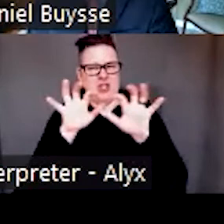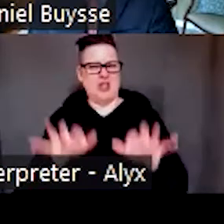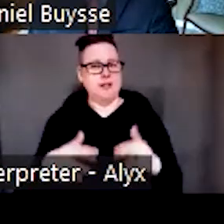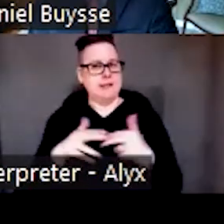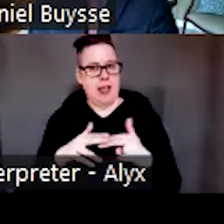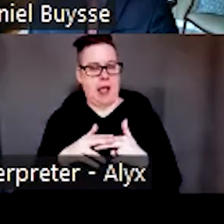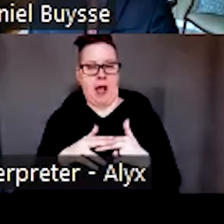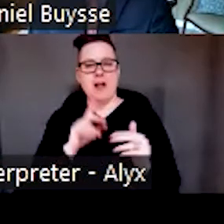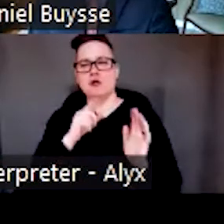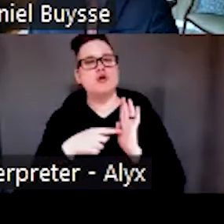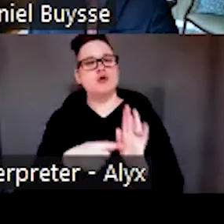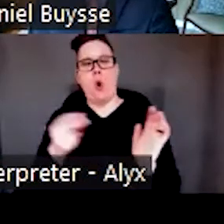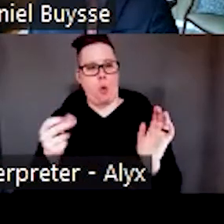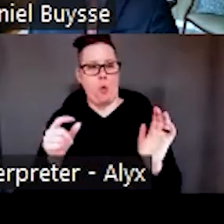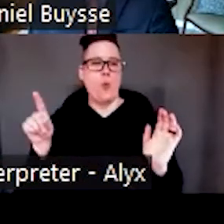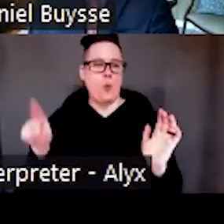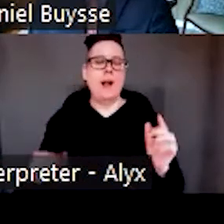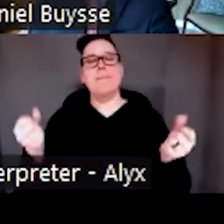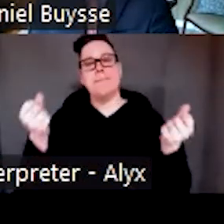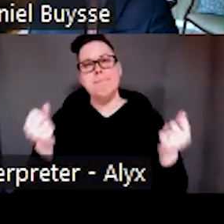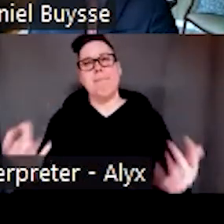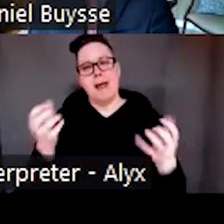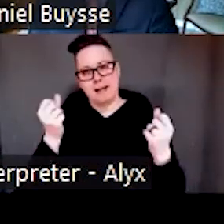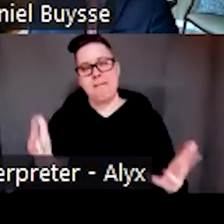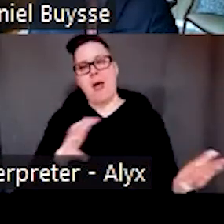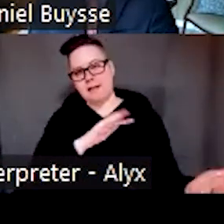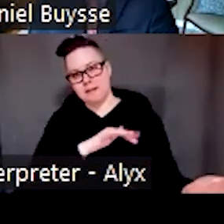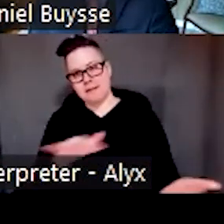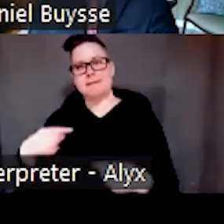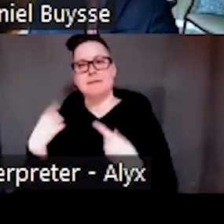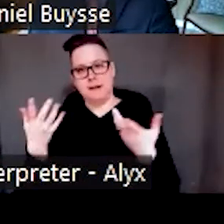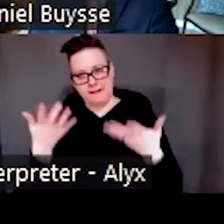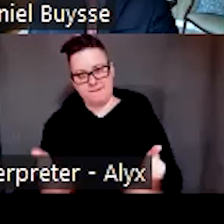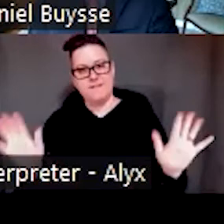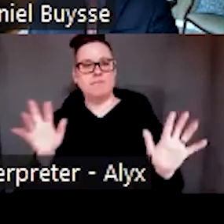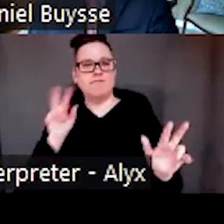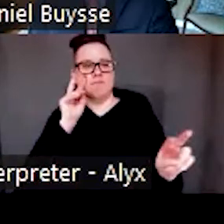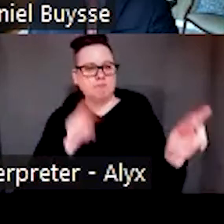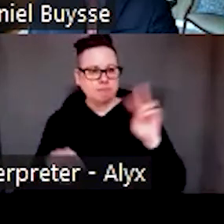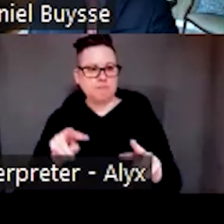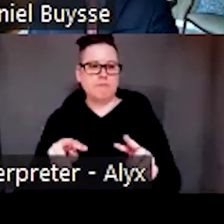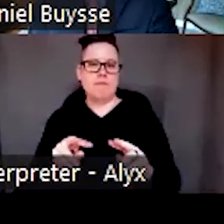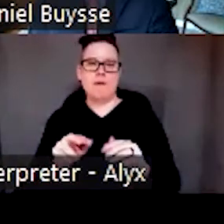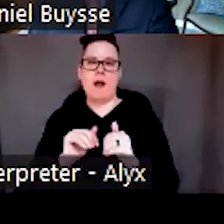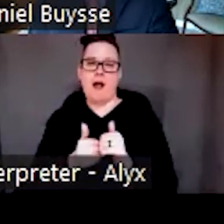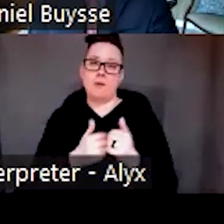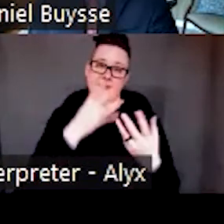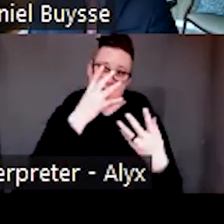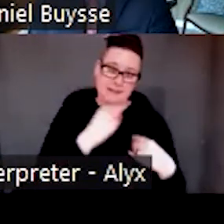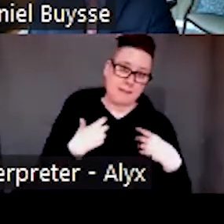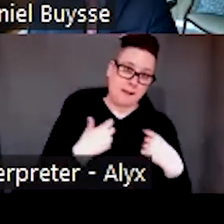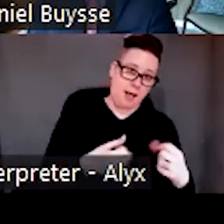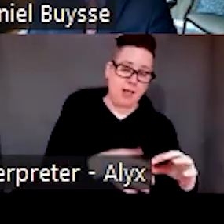just to show you that there have been a number of studies looking at the relationship between sleep health